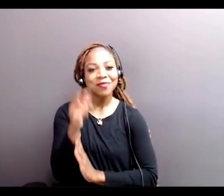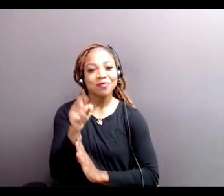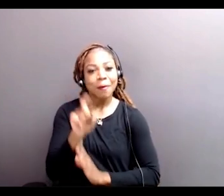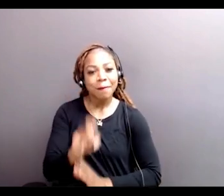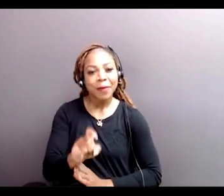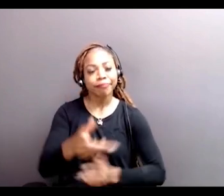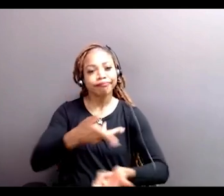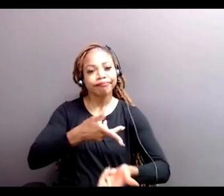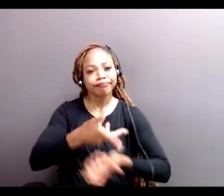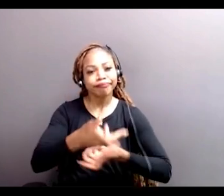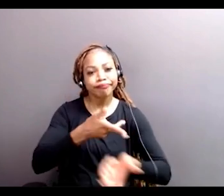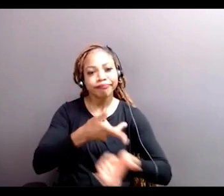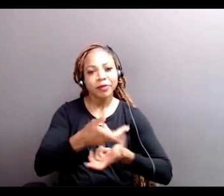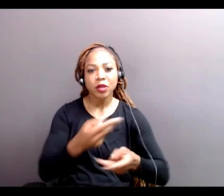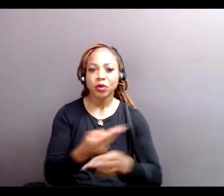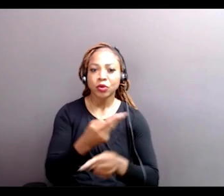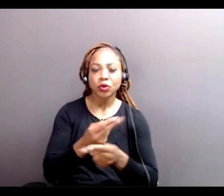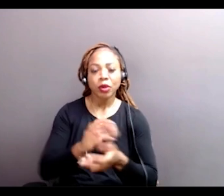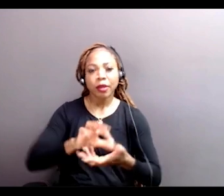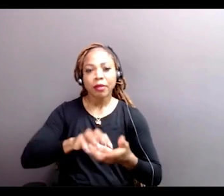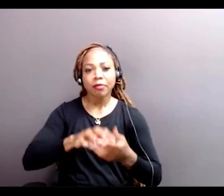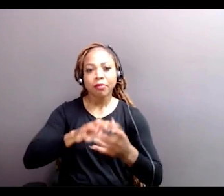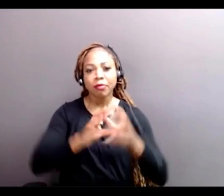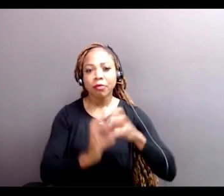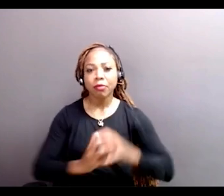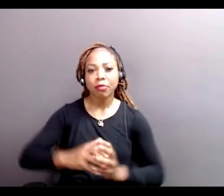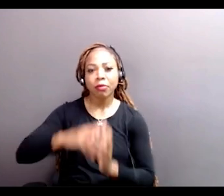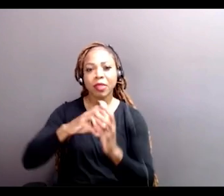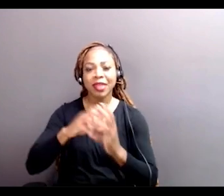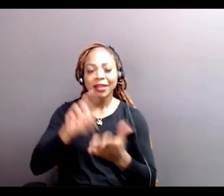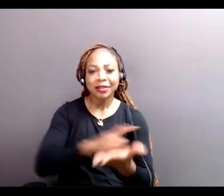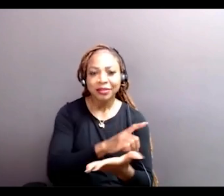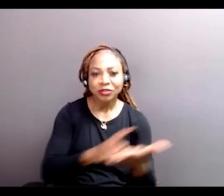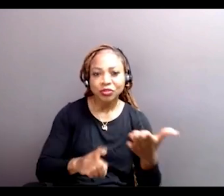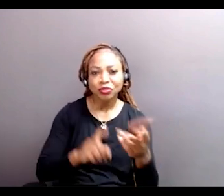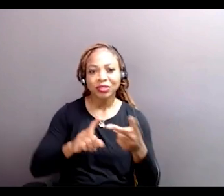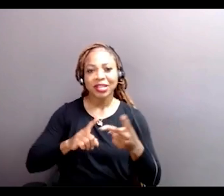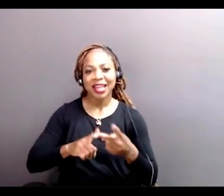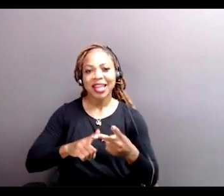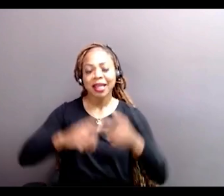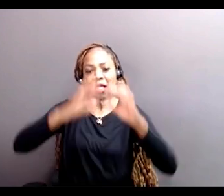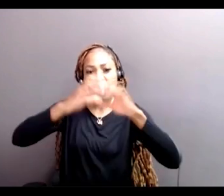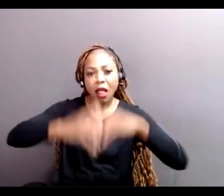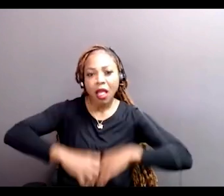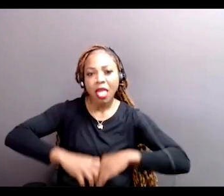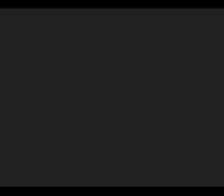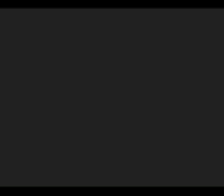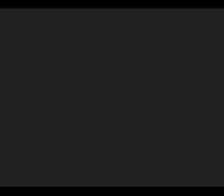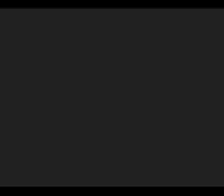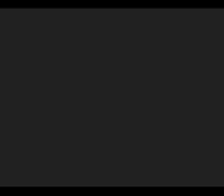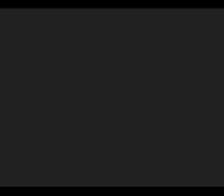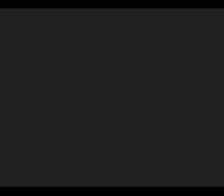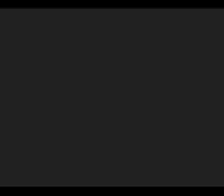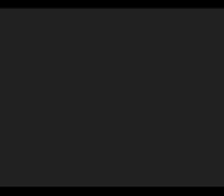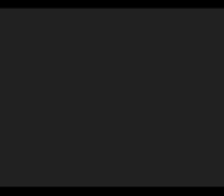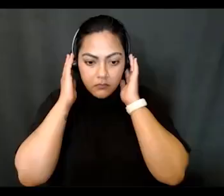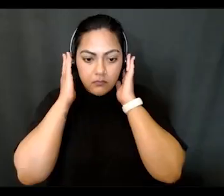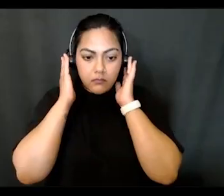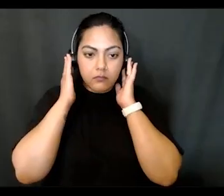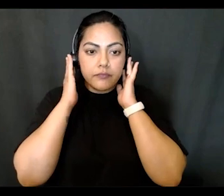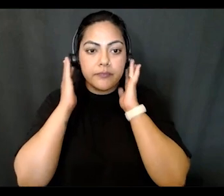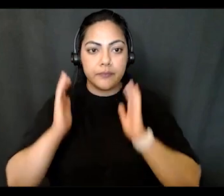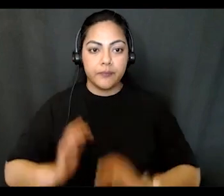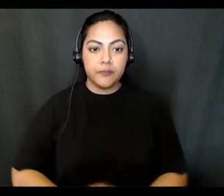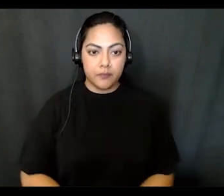be engaged with intersectional, anti-racist, and decolonial healthcare. Next slide, please.